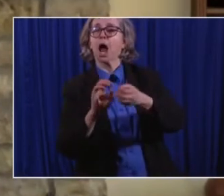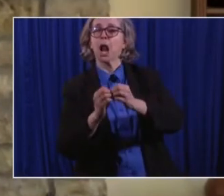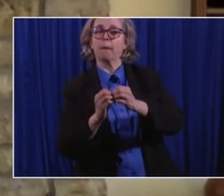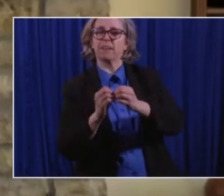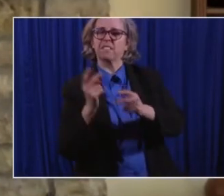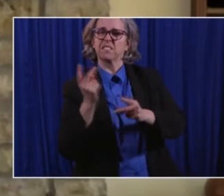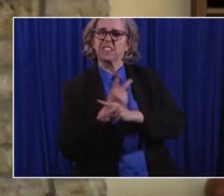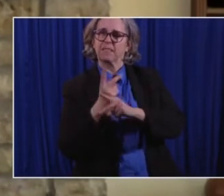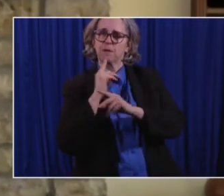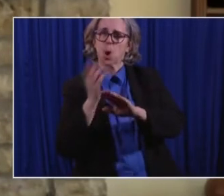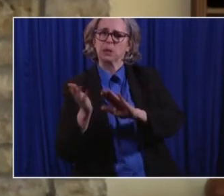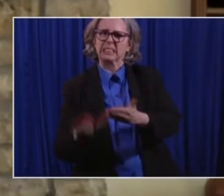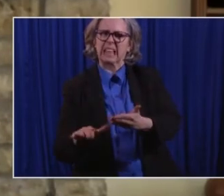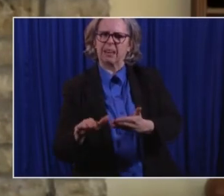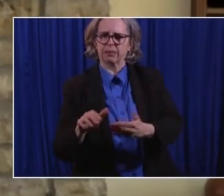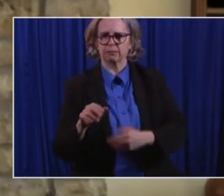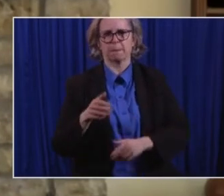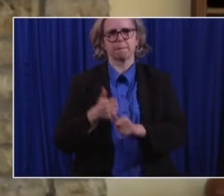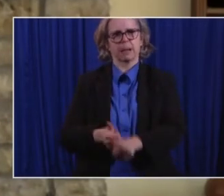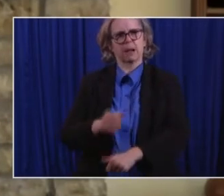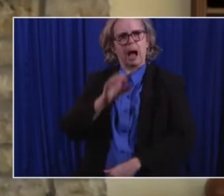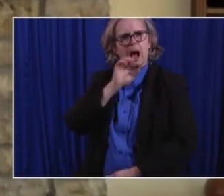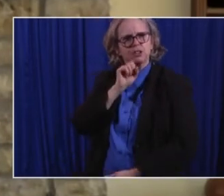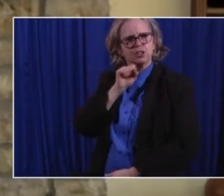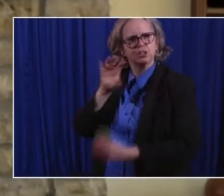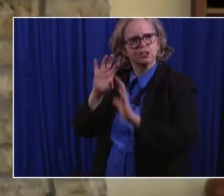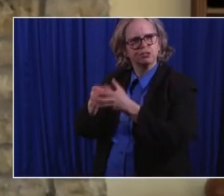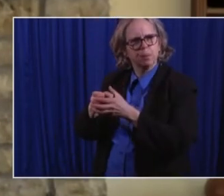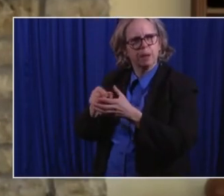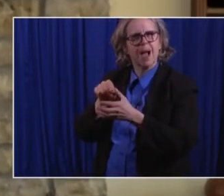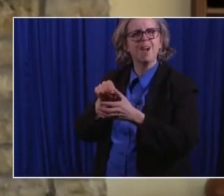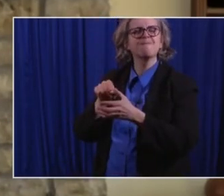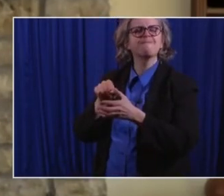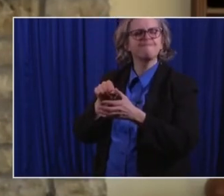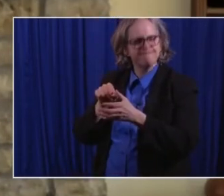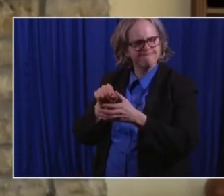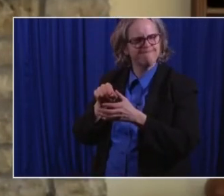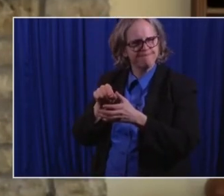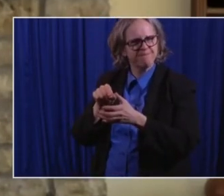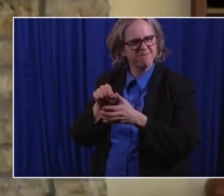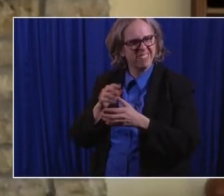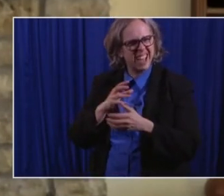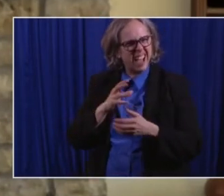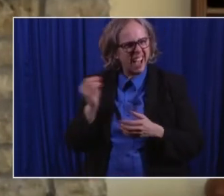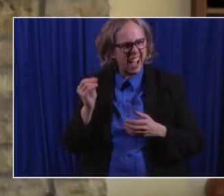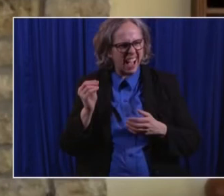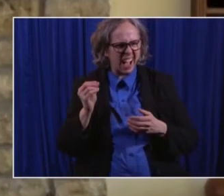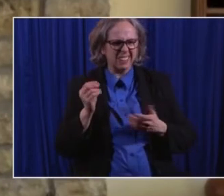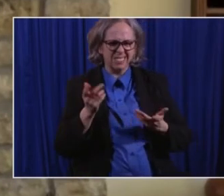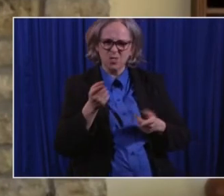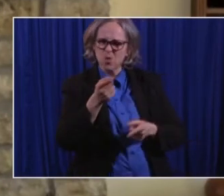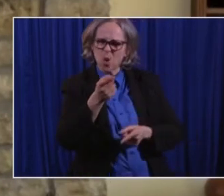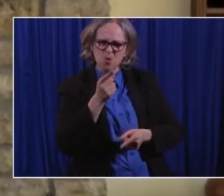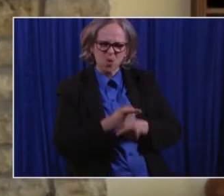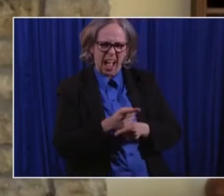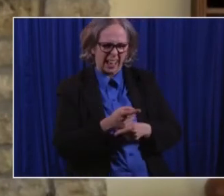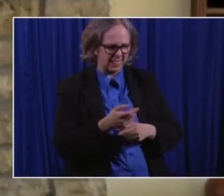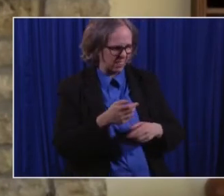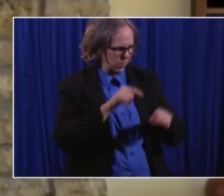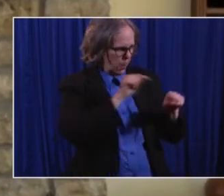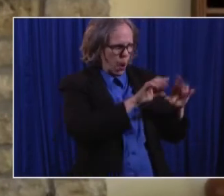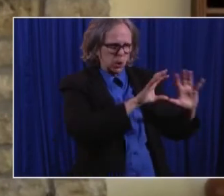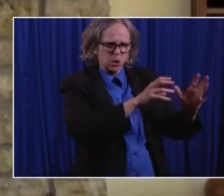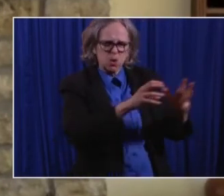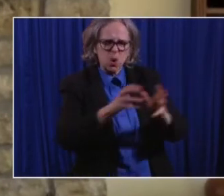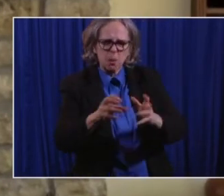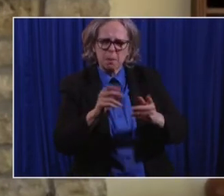Second, we've got a group that we've set aside that you talked about 200,000 people, we think. And we're working